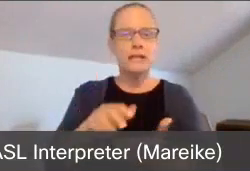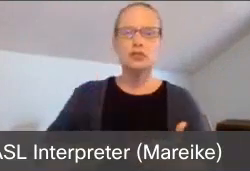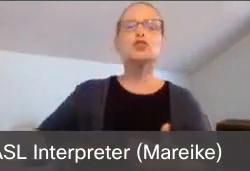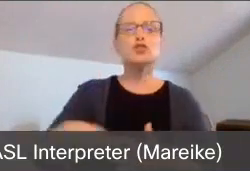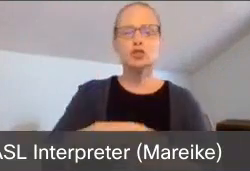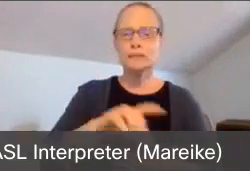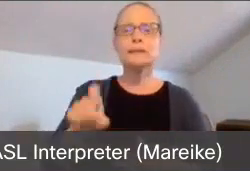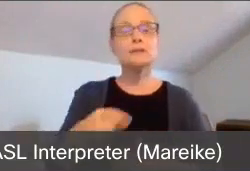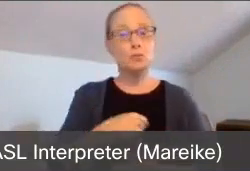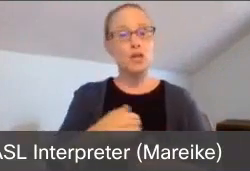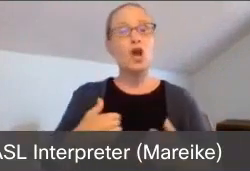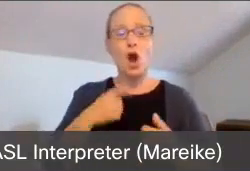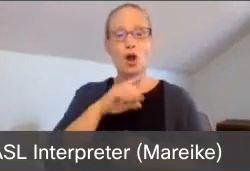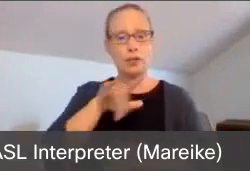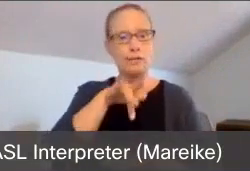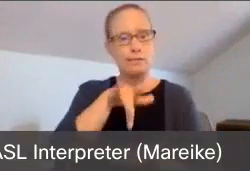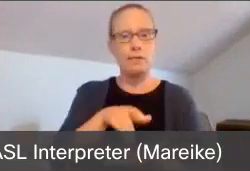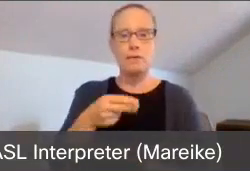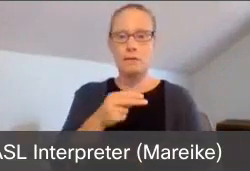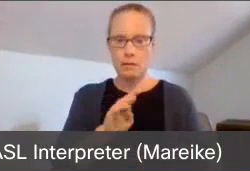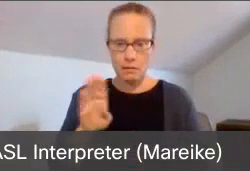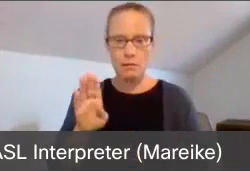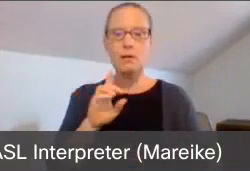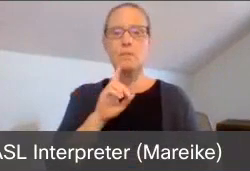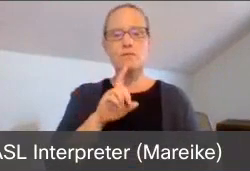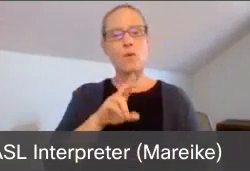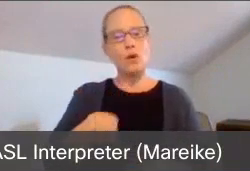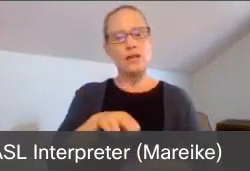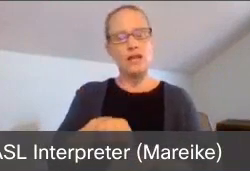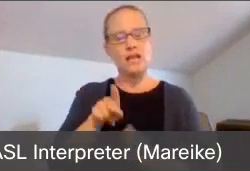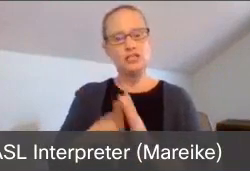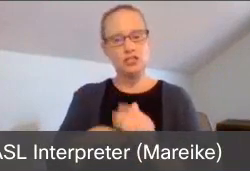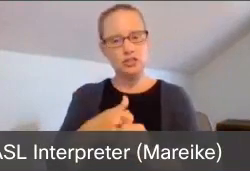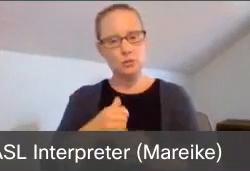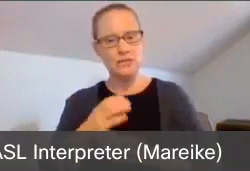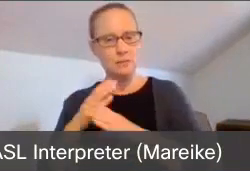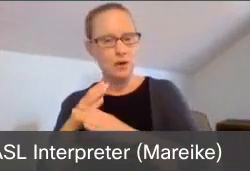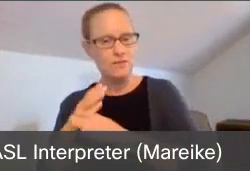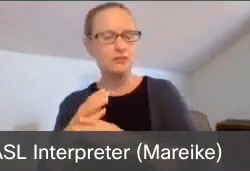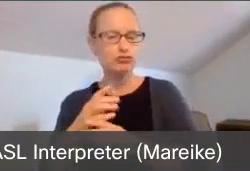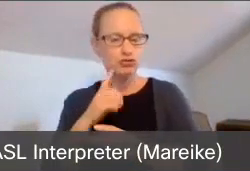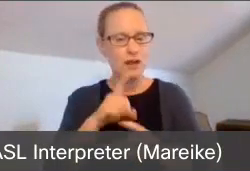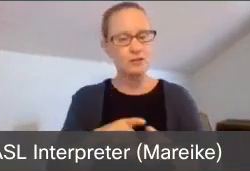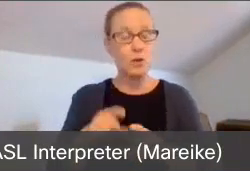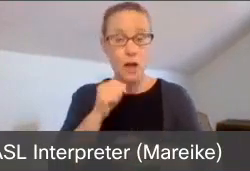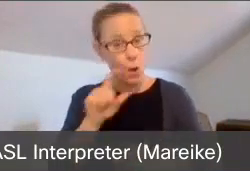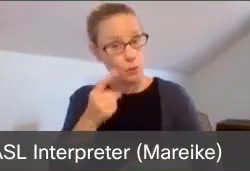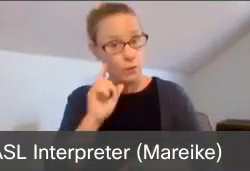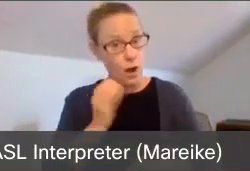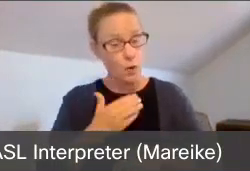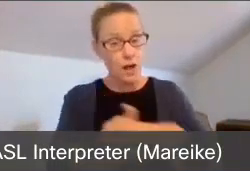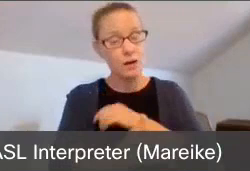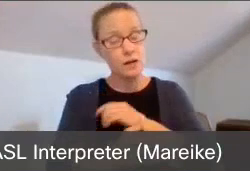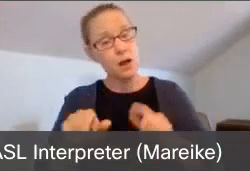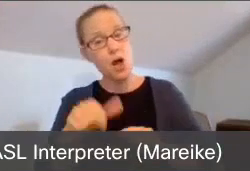We are the hub for the National Suicide Prevention Lifeline as well, not only for our county, but for many other counties as well. And we will